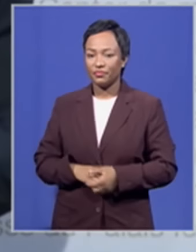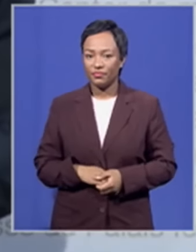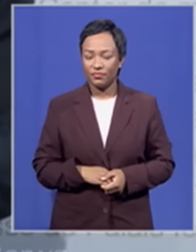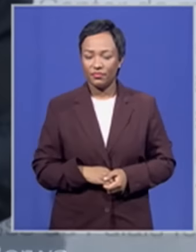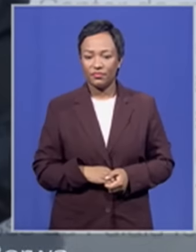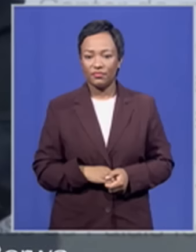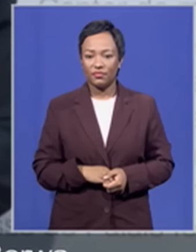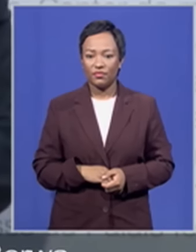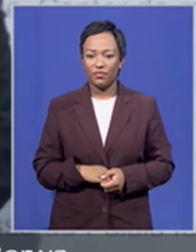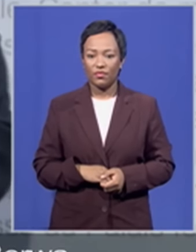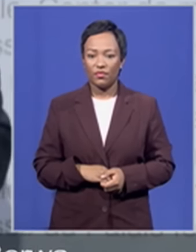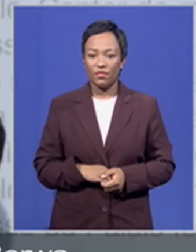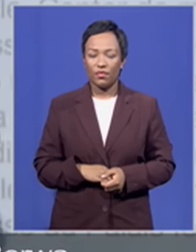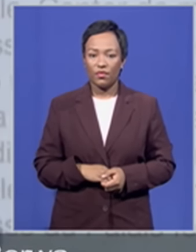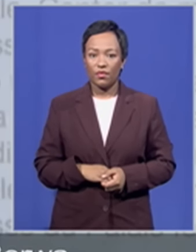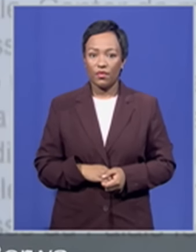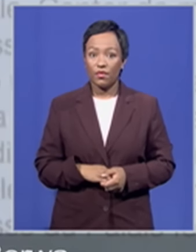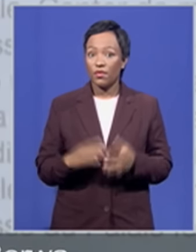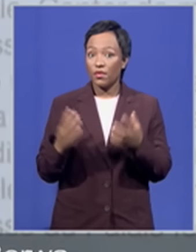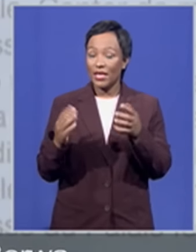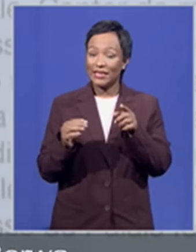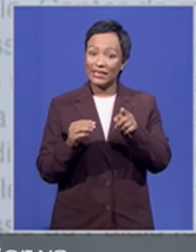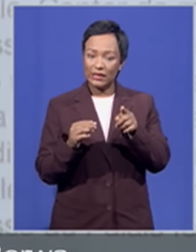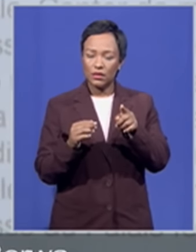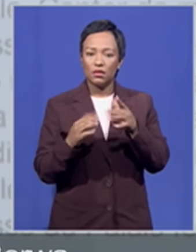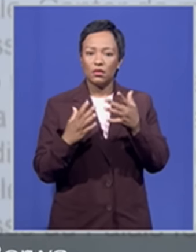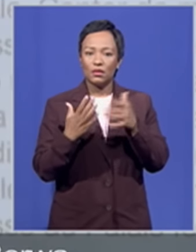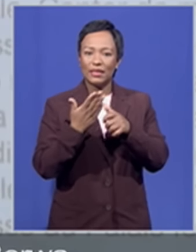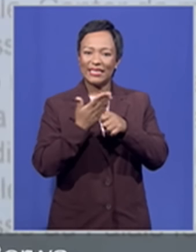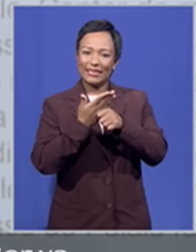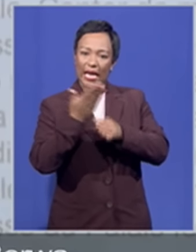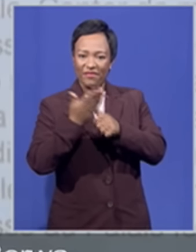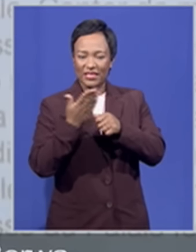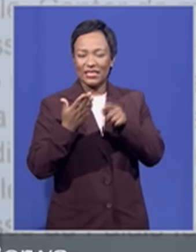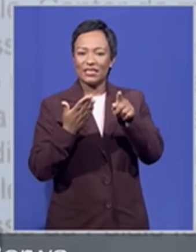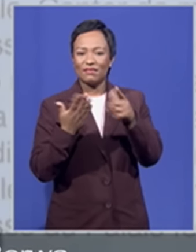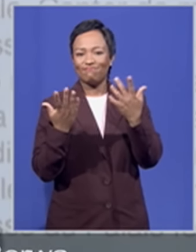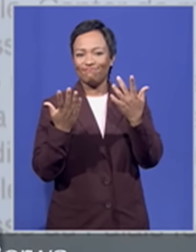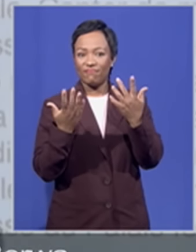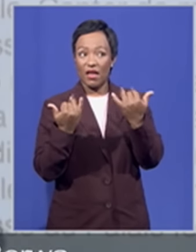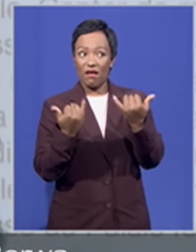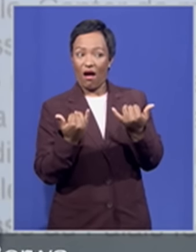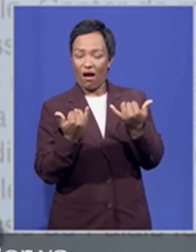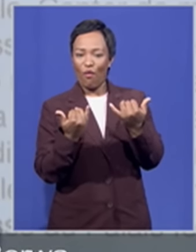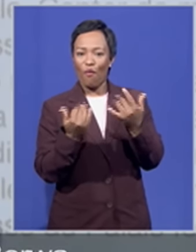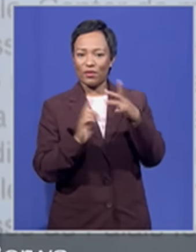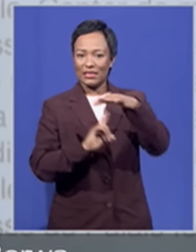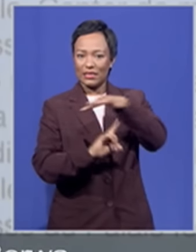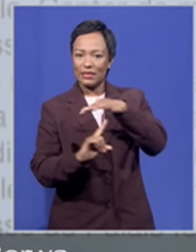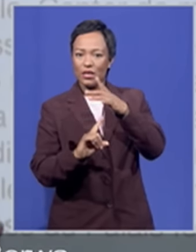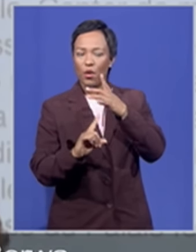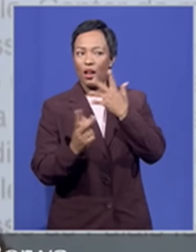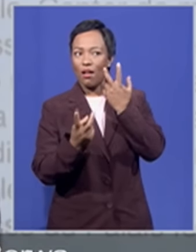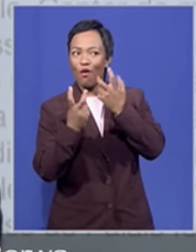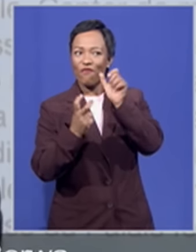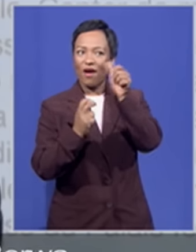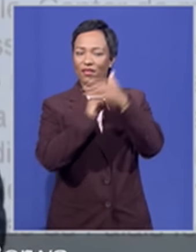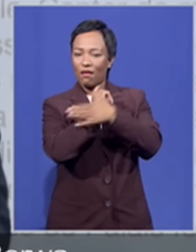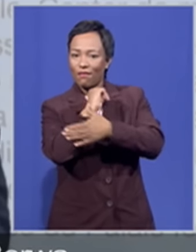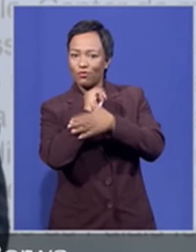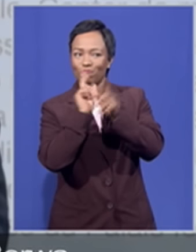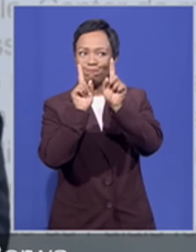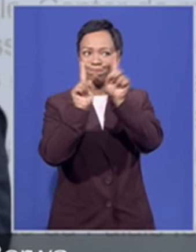These tariffs imposition has done is to make us want to diversify